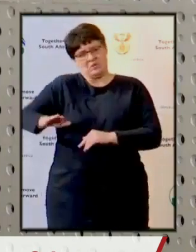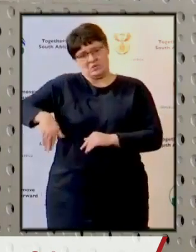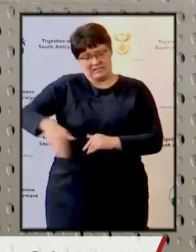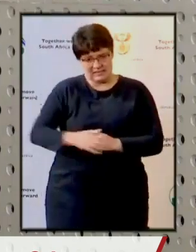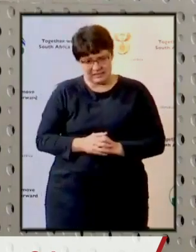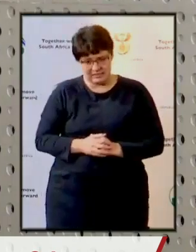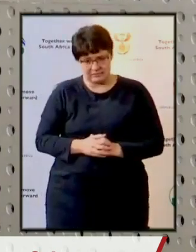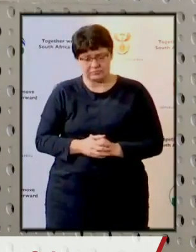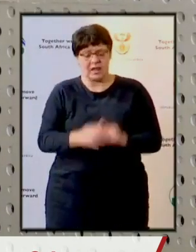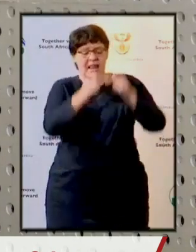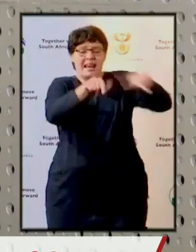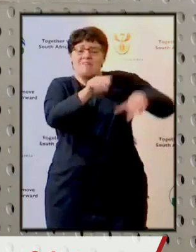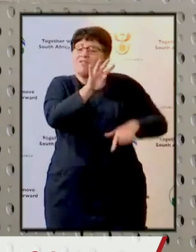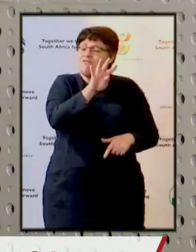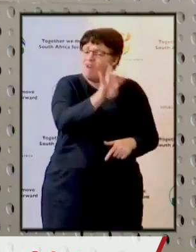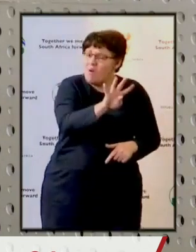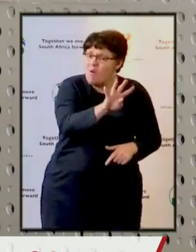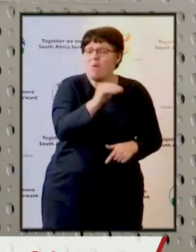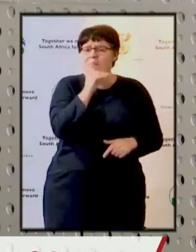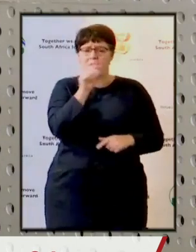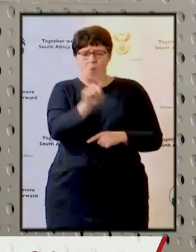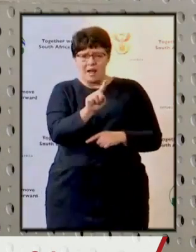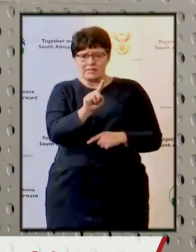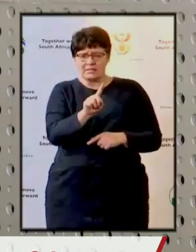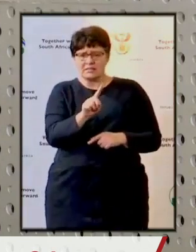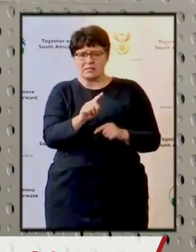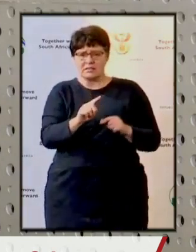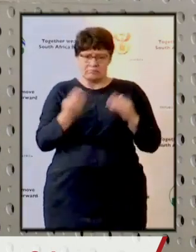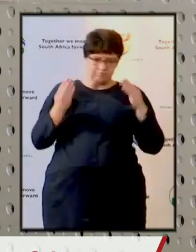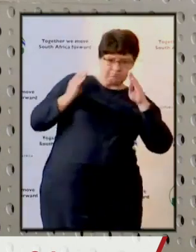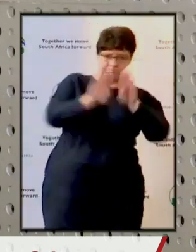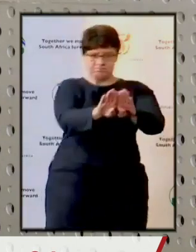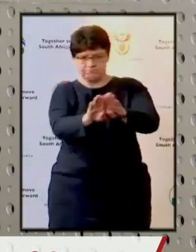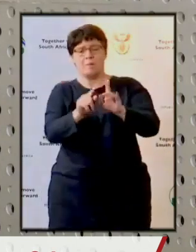level four allows for an easing of the lockdown measures so that the